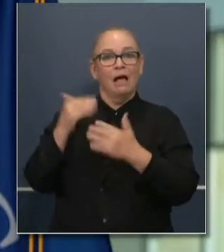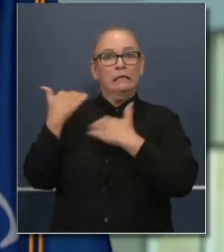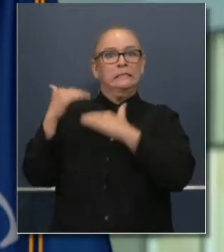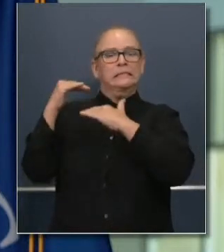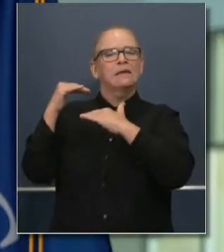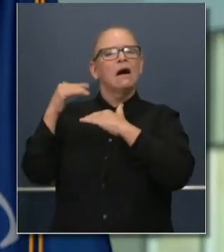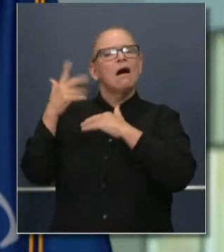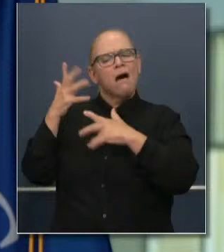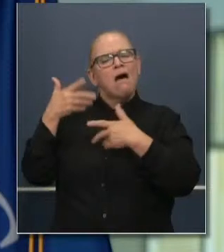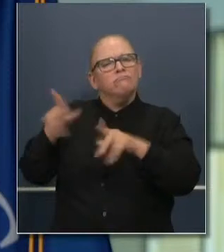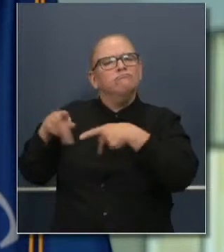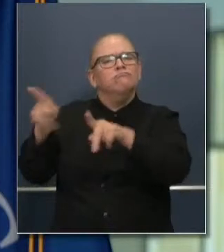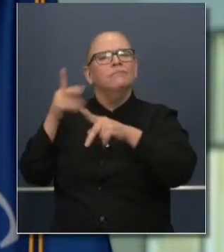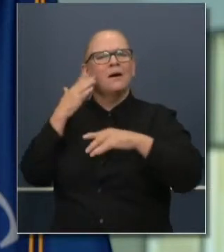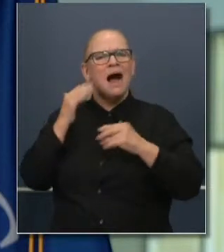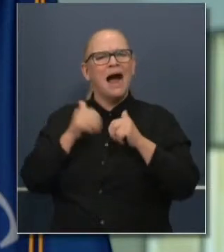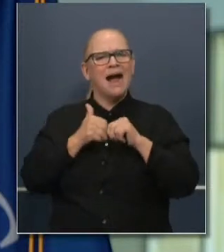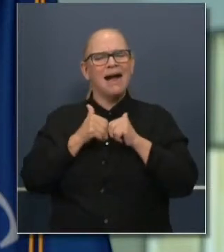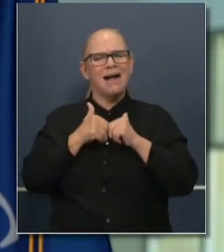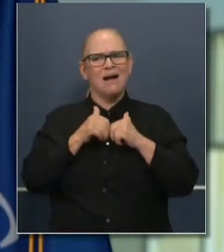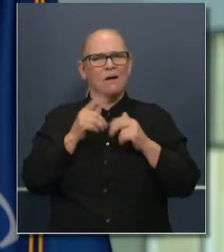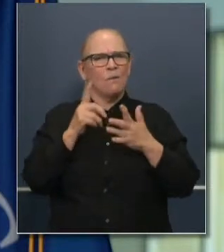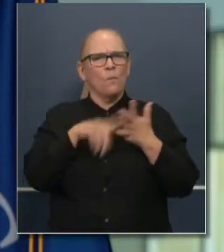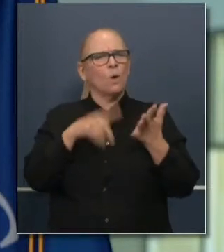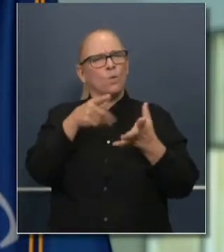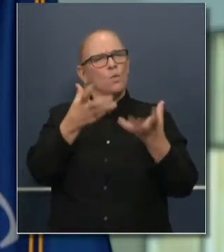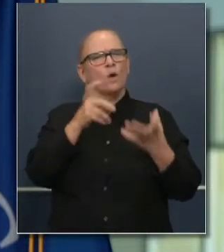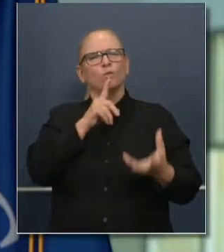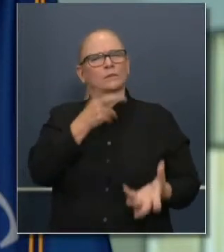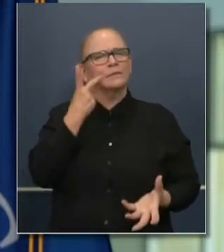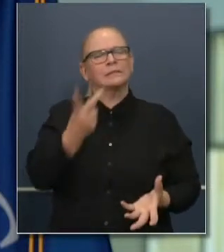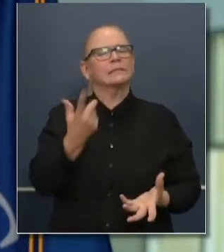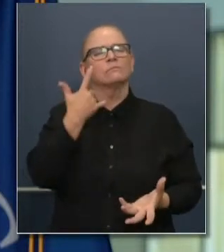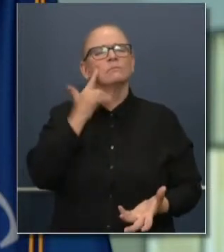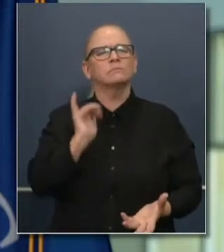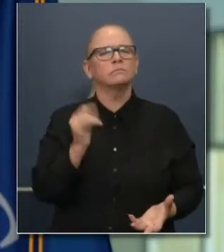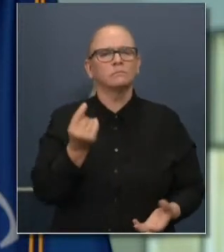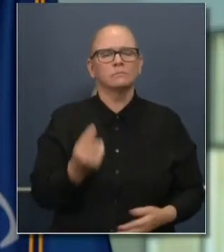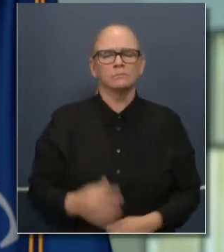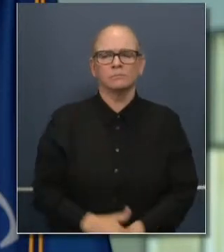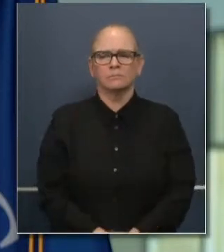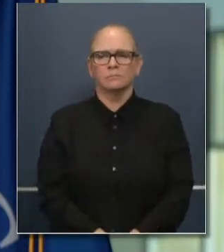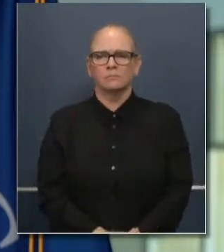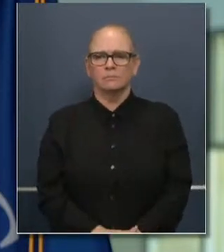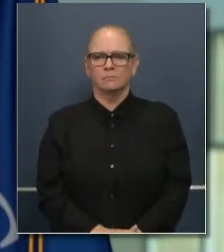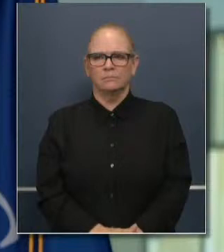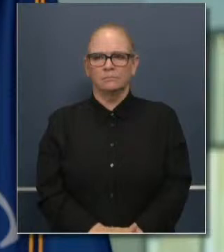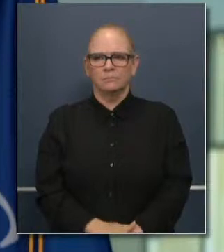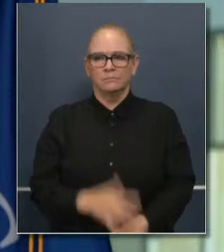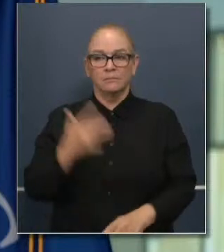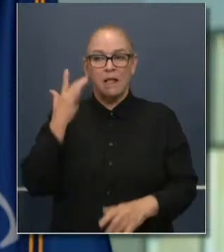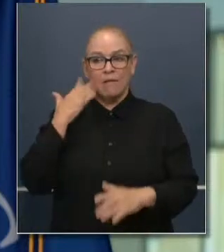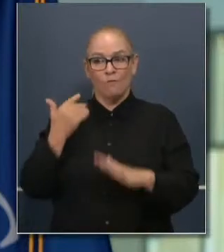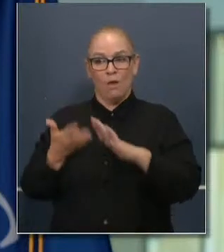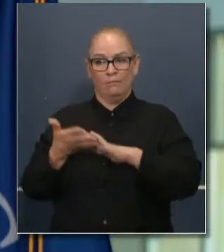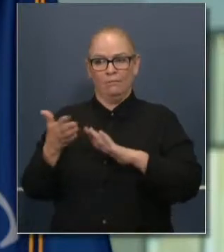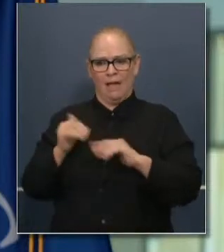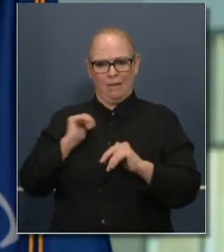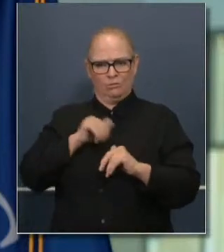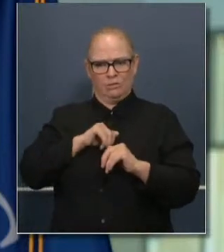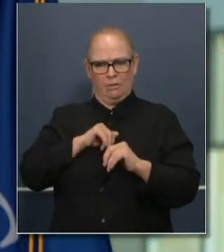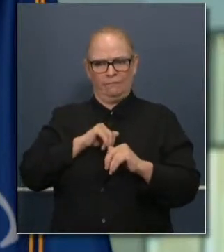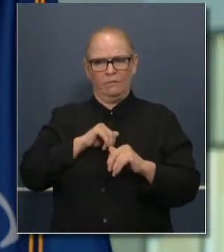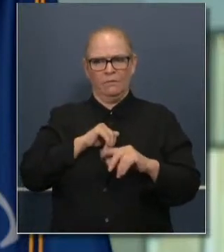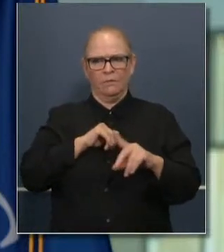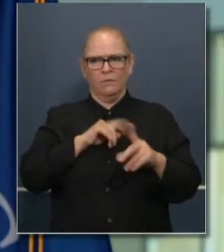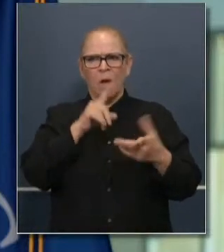bigger picture question, California isn't dealing with this in a vacuum. I'm wondering, what are the key lessons you've learned from governors of other